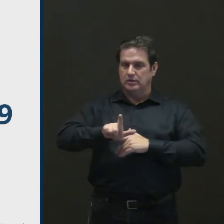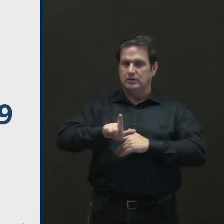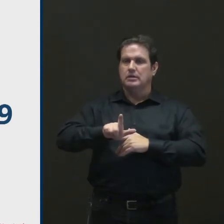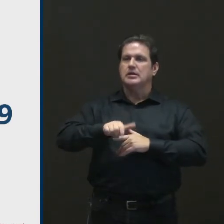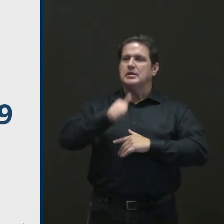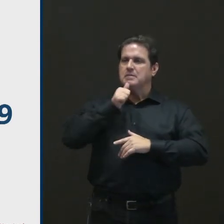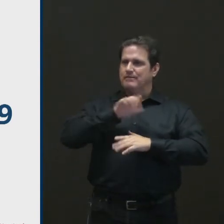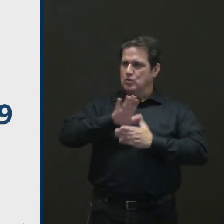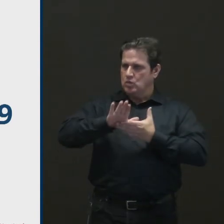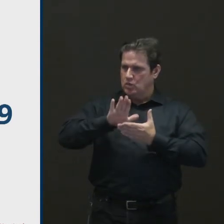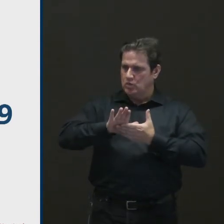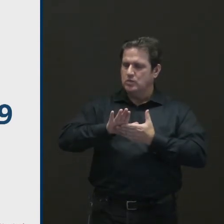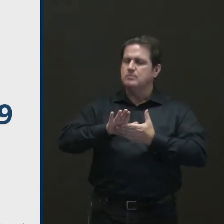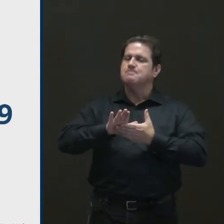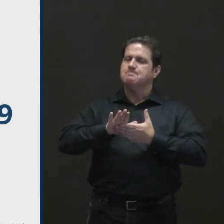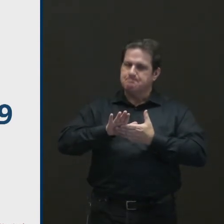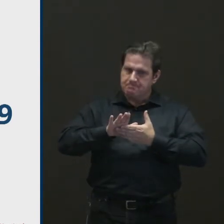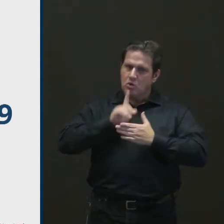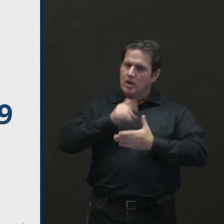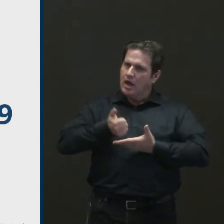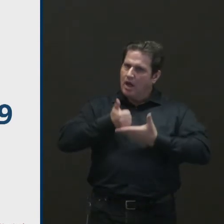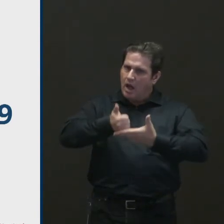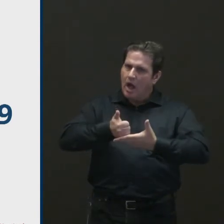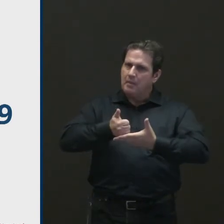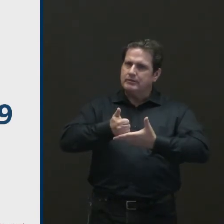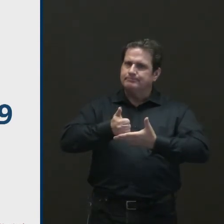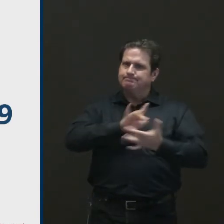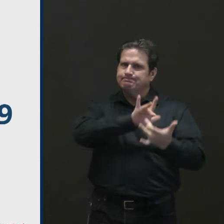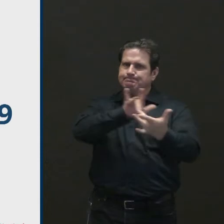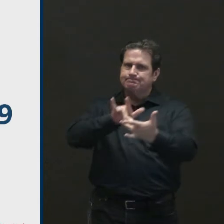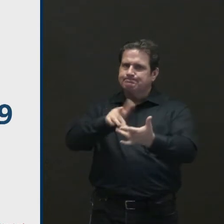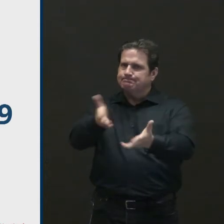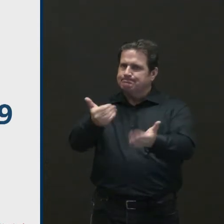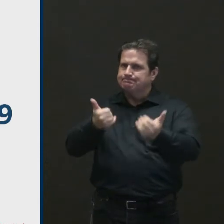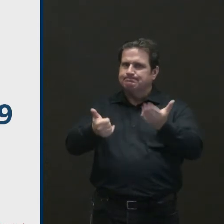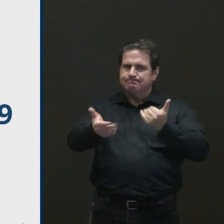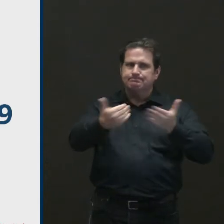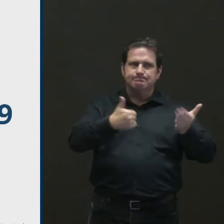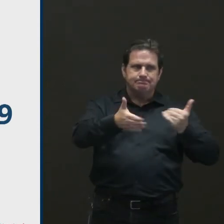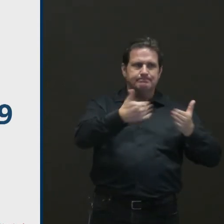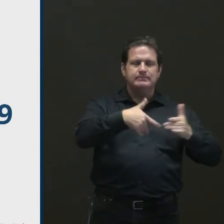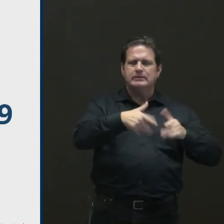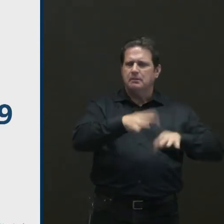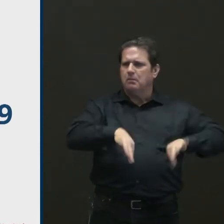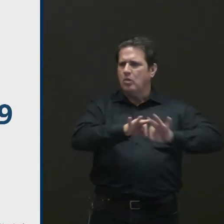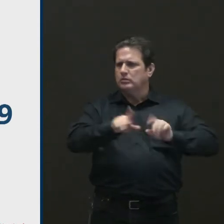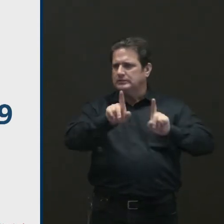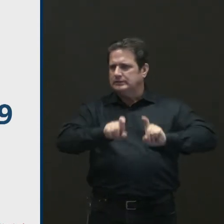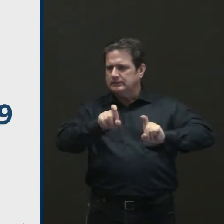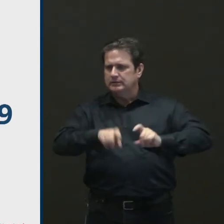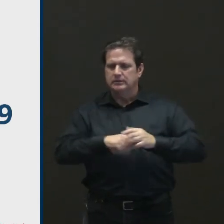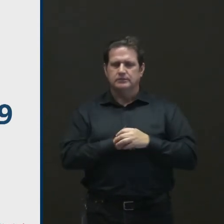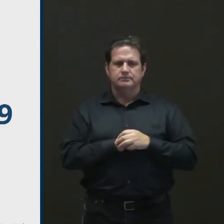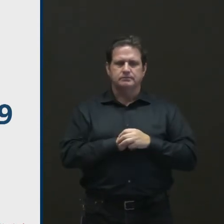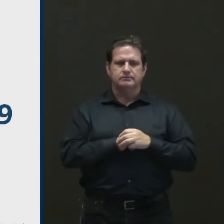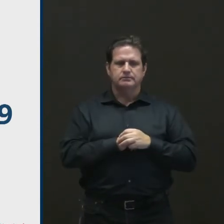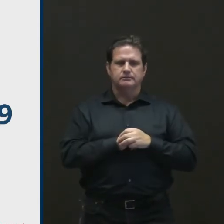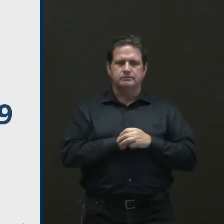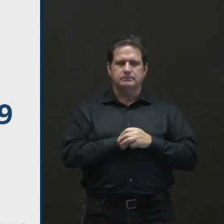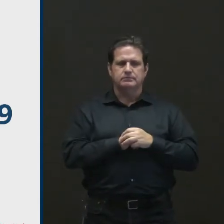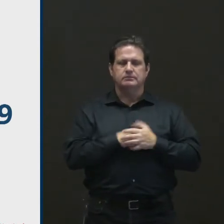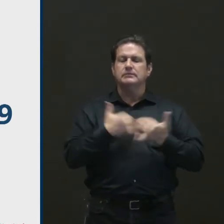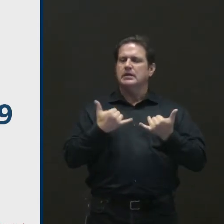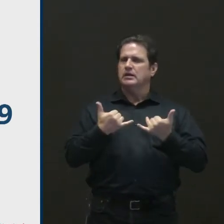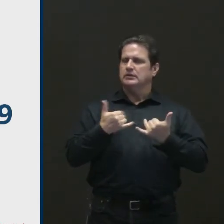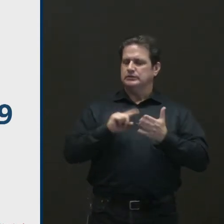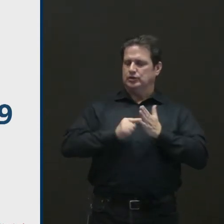private schools as well that were really helping with our outreach and in sharing the importance of testing. So what we've